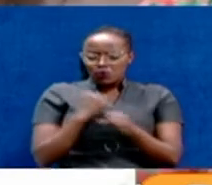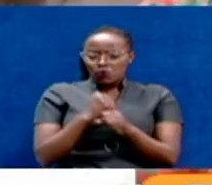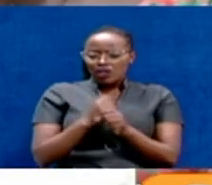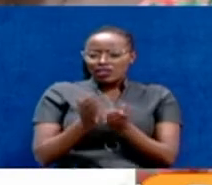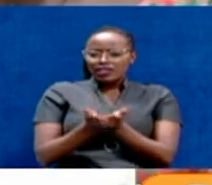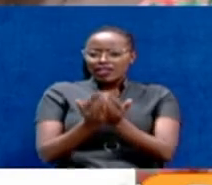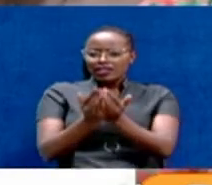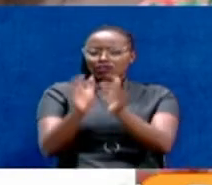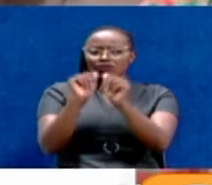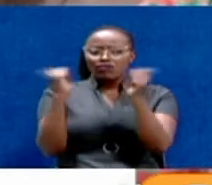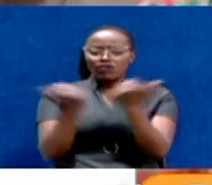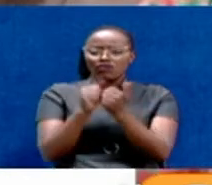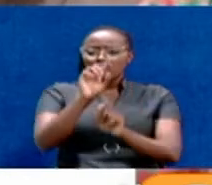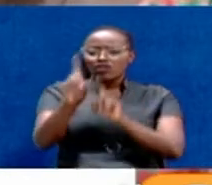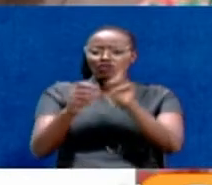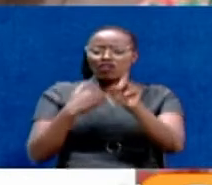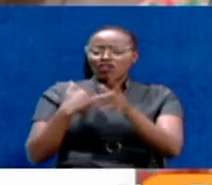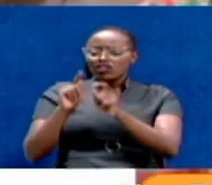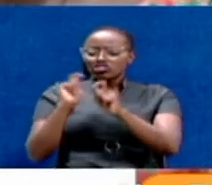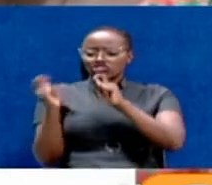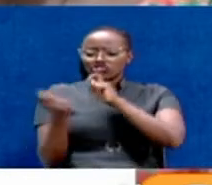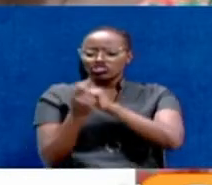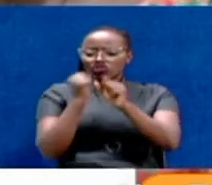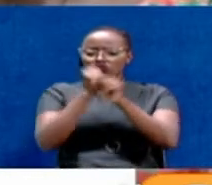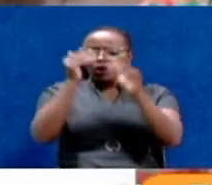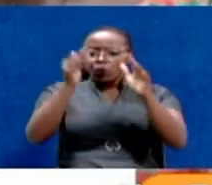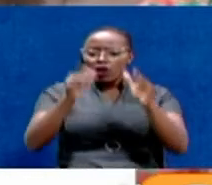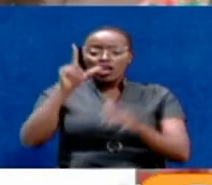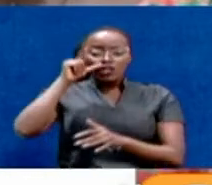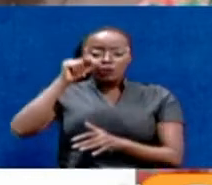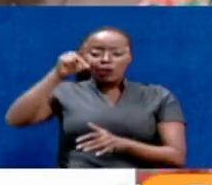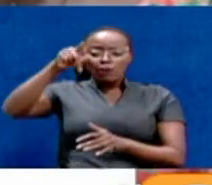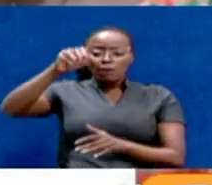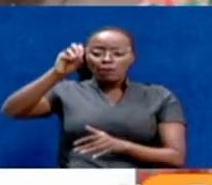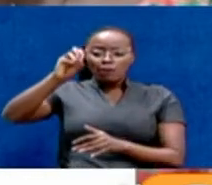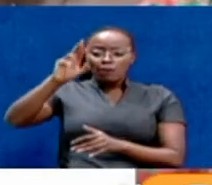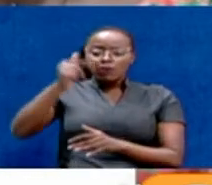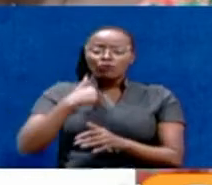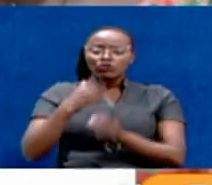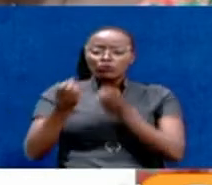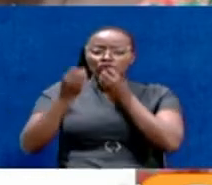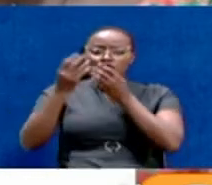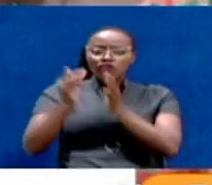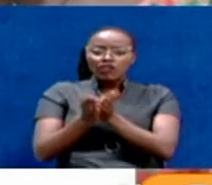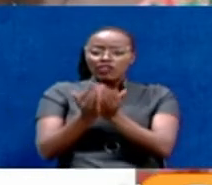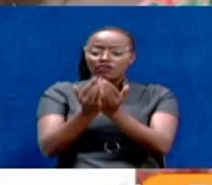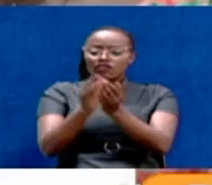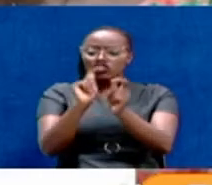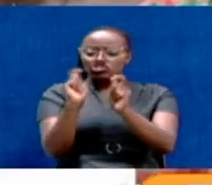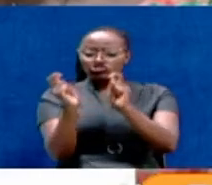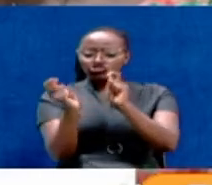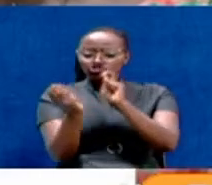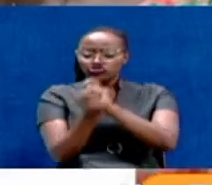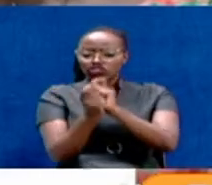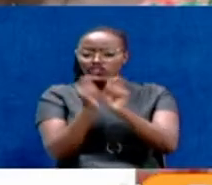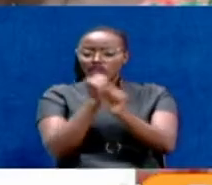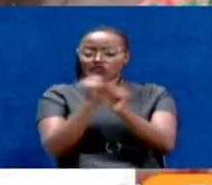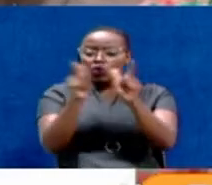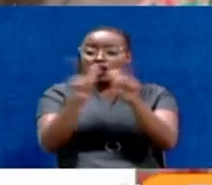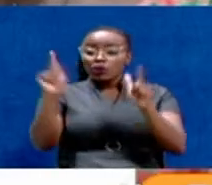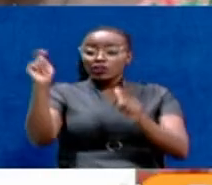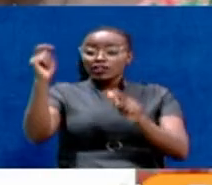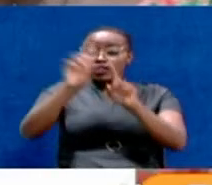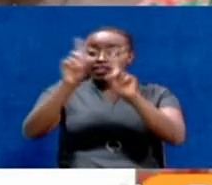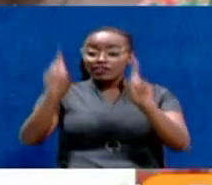and have lots of inquiry for crew changeover at Mombasa Port. Please, can we get an update on when ship's crew changeover will be allowed in